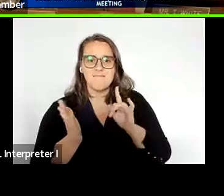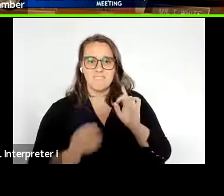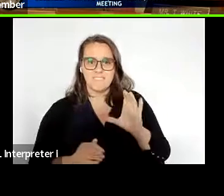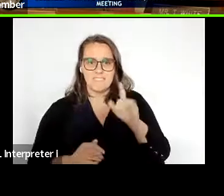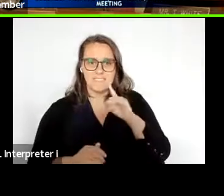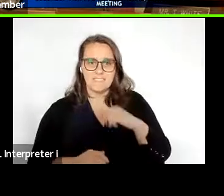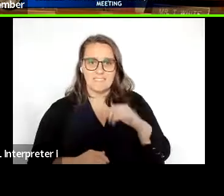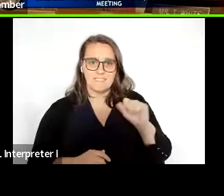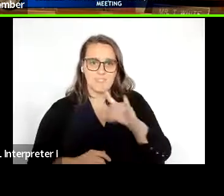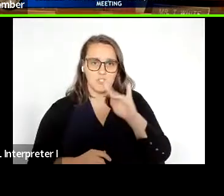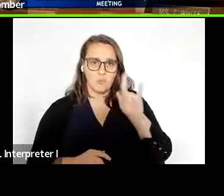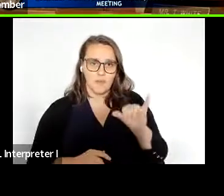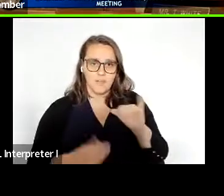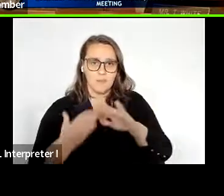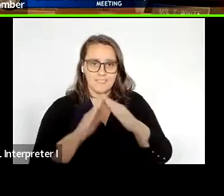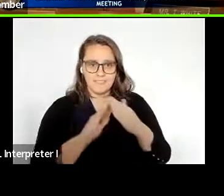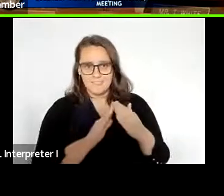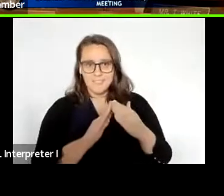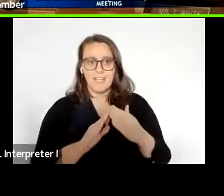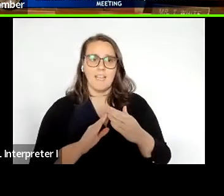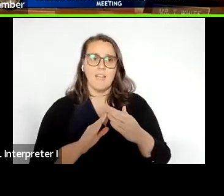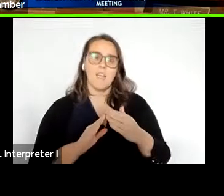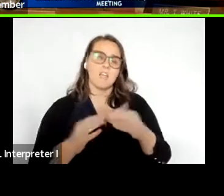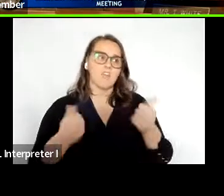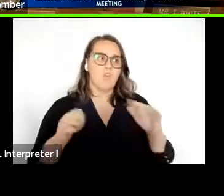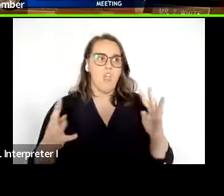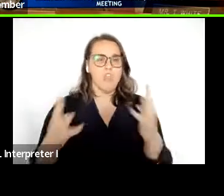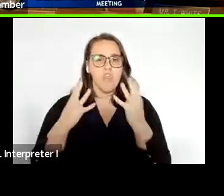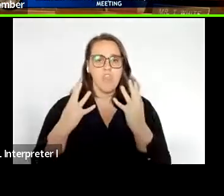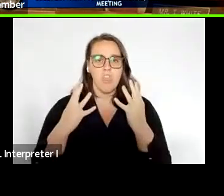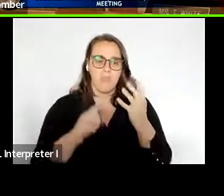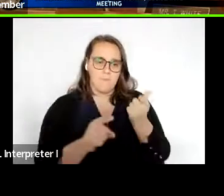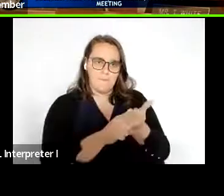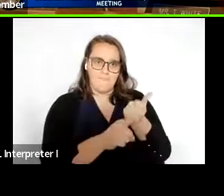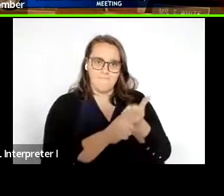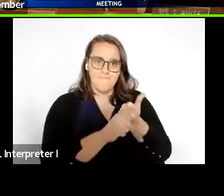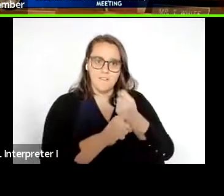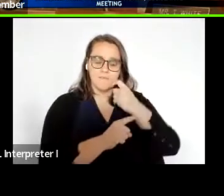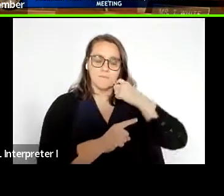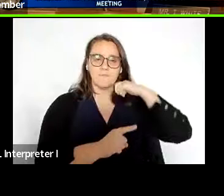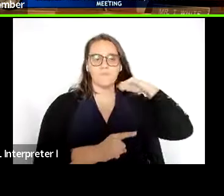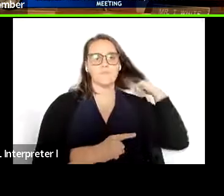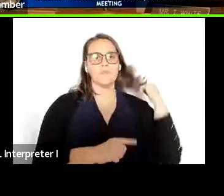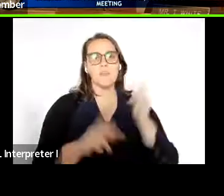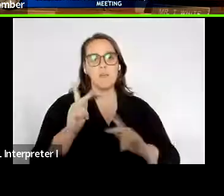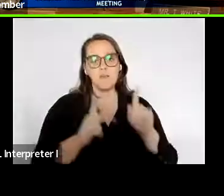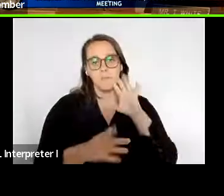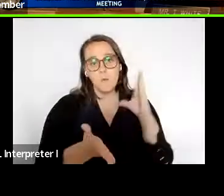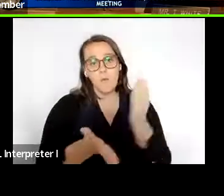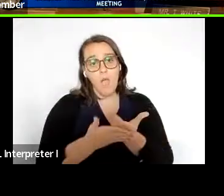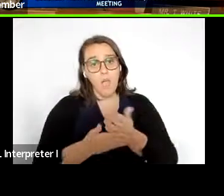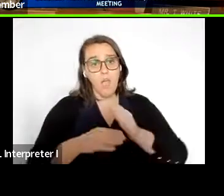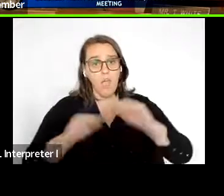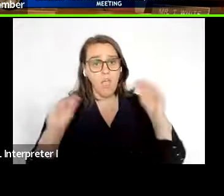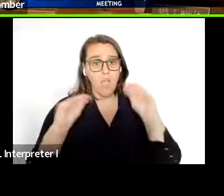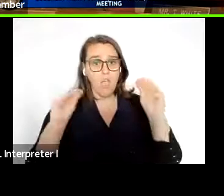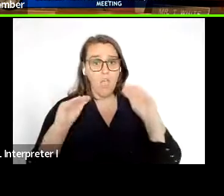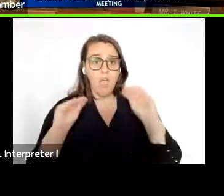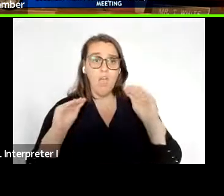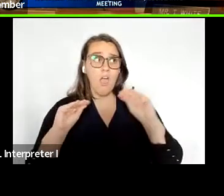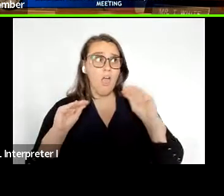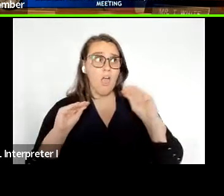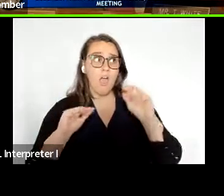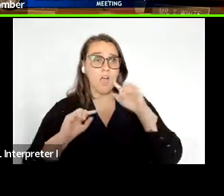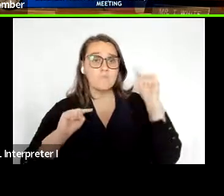migrants to our city and other cities around the country. People are arriving with no information about where they are going, when they will